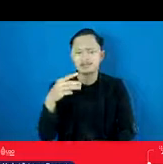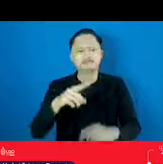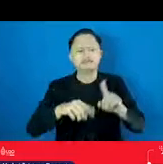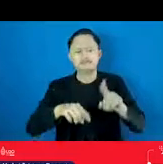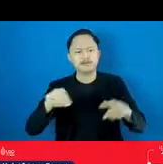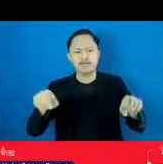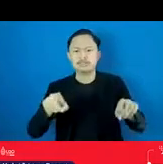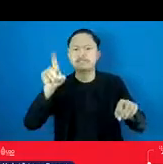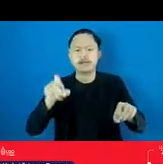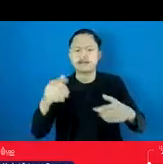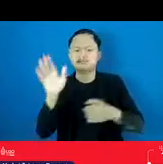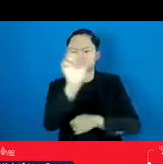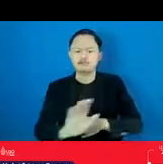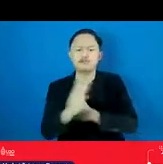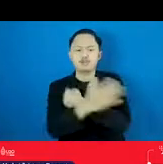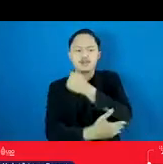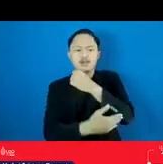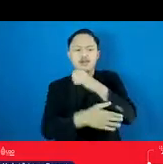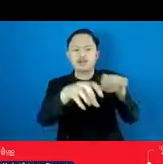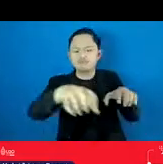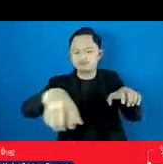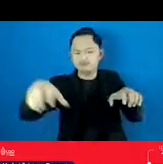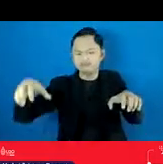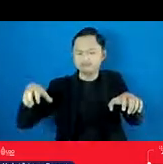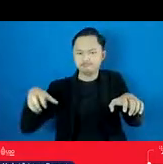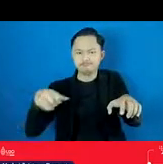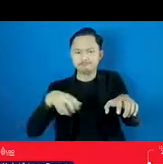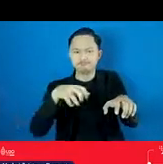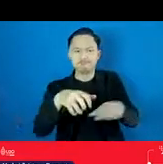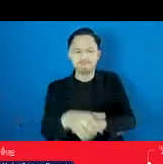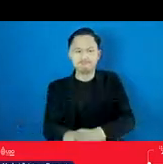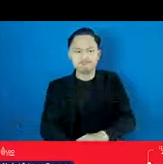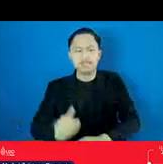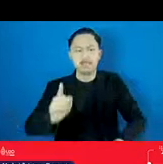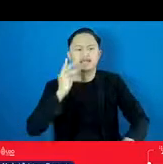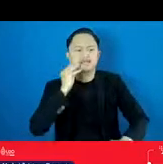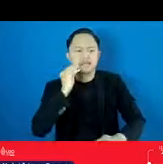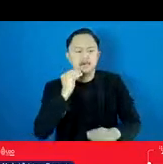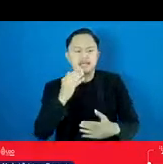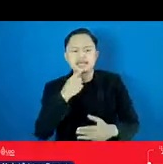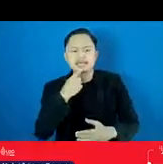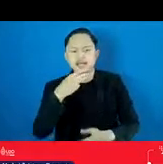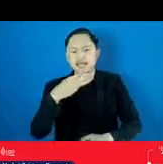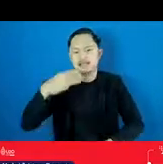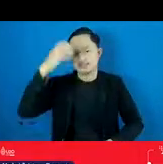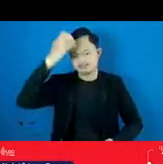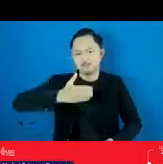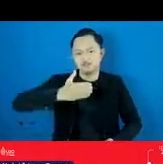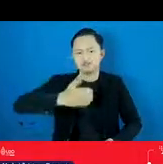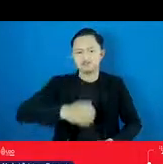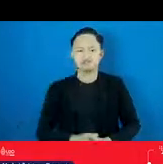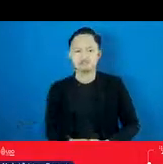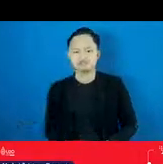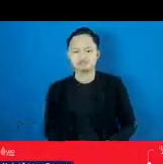country, for about 40 plus STUs in the country, for them to experience what is an electric bus and operate it in their